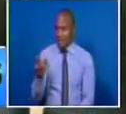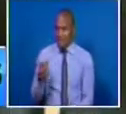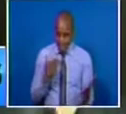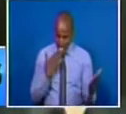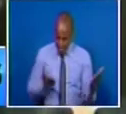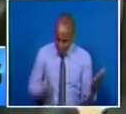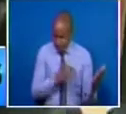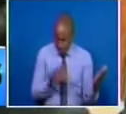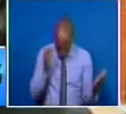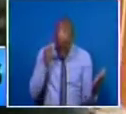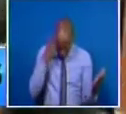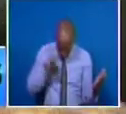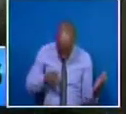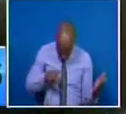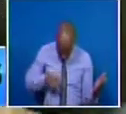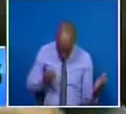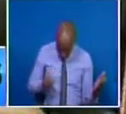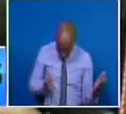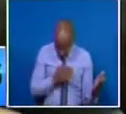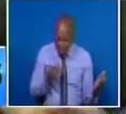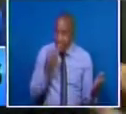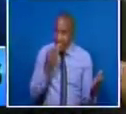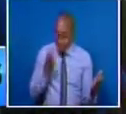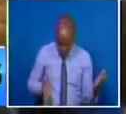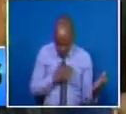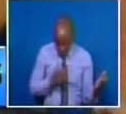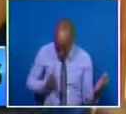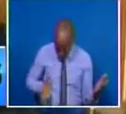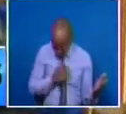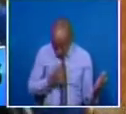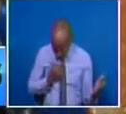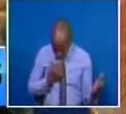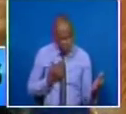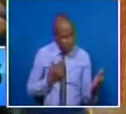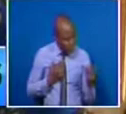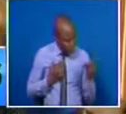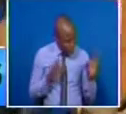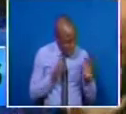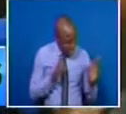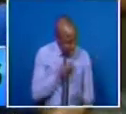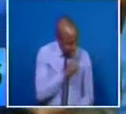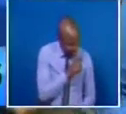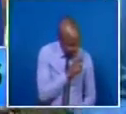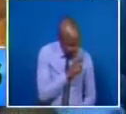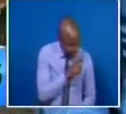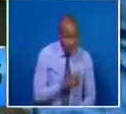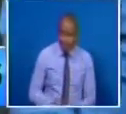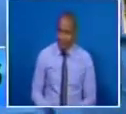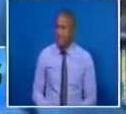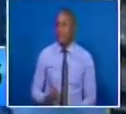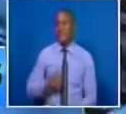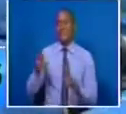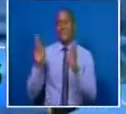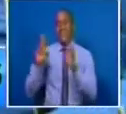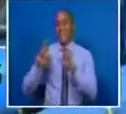anaanza kujitayarisha. Bwana Professor, watu wengi wataka kujiuliza, je, umejitayarisha vipi kwa mdahalo wa leo? Kujitayarisha tumekuwa